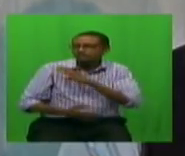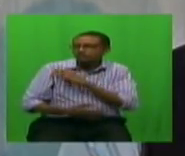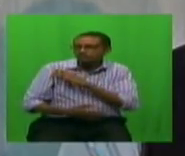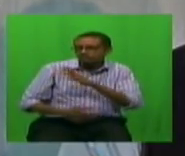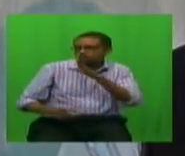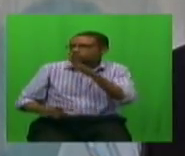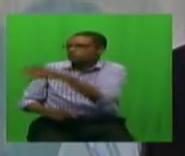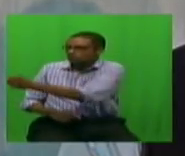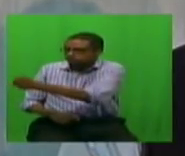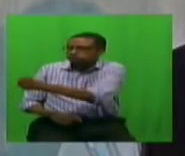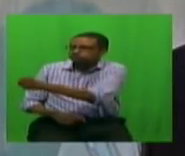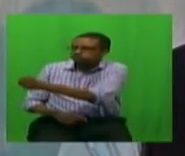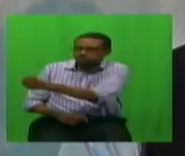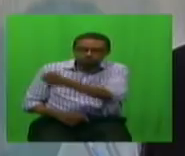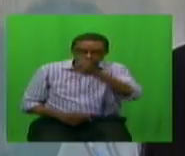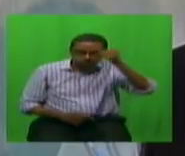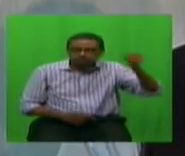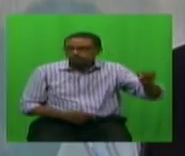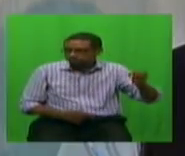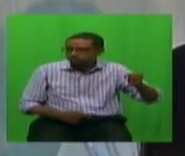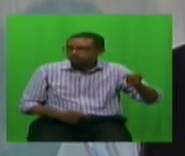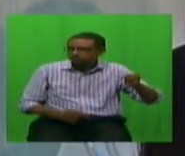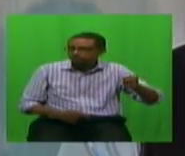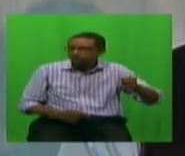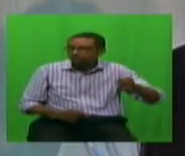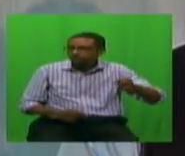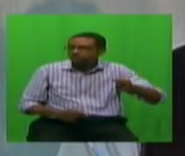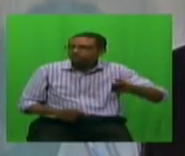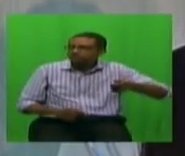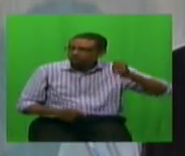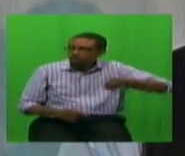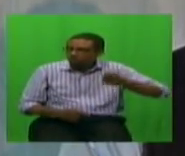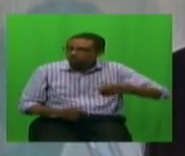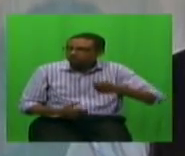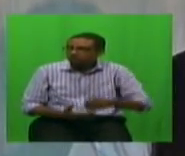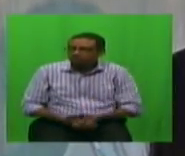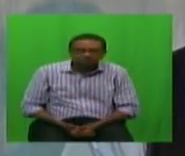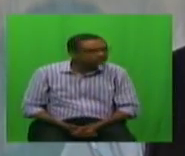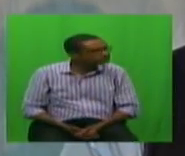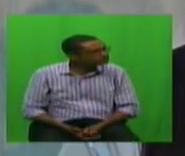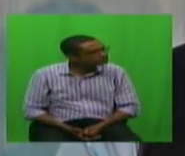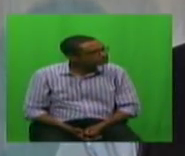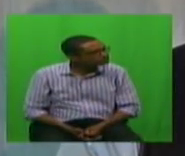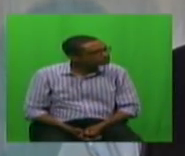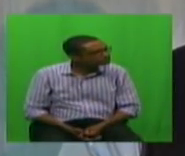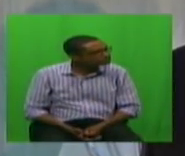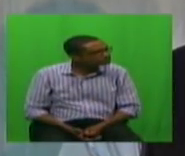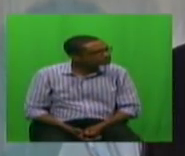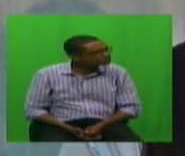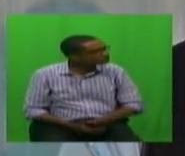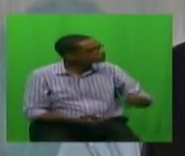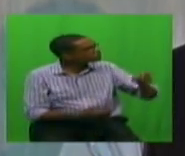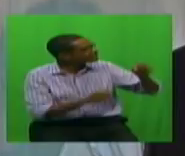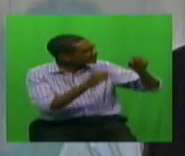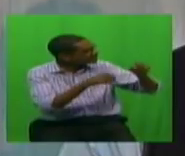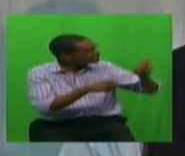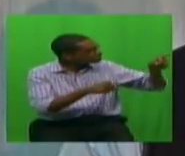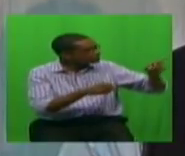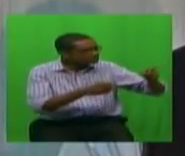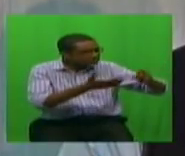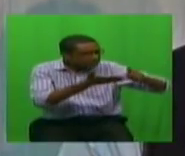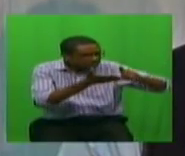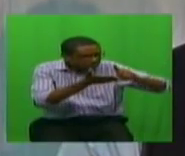but 24 hours later, have you all been able to do a proper damage assessment and give us a dollar value to